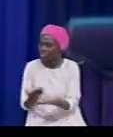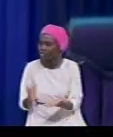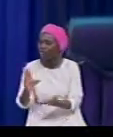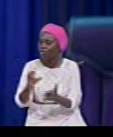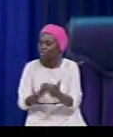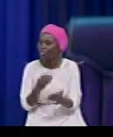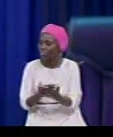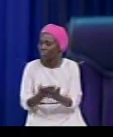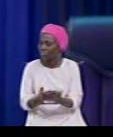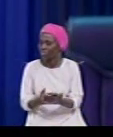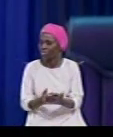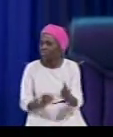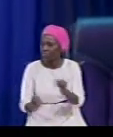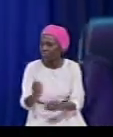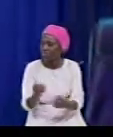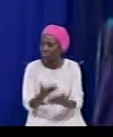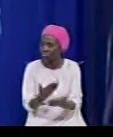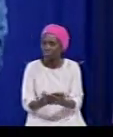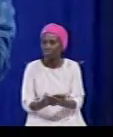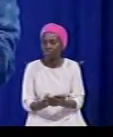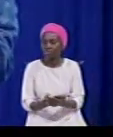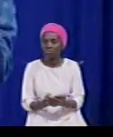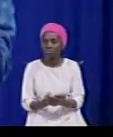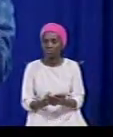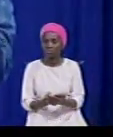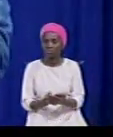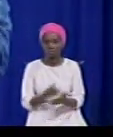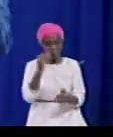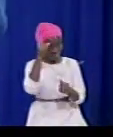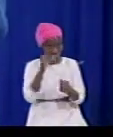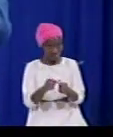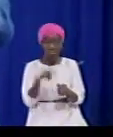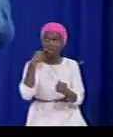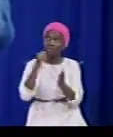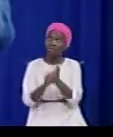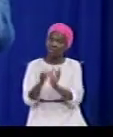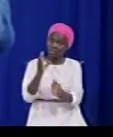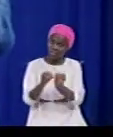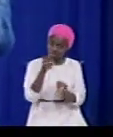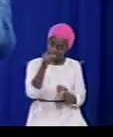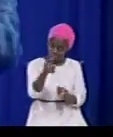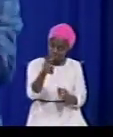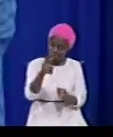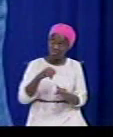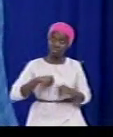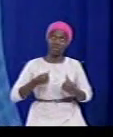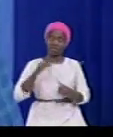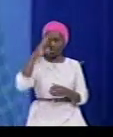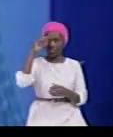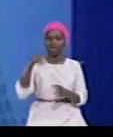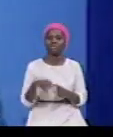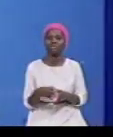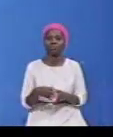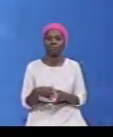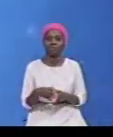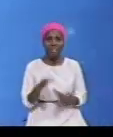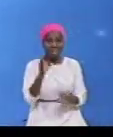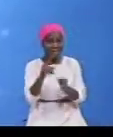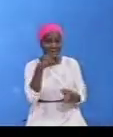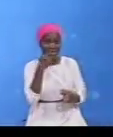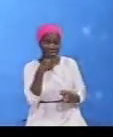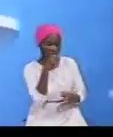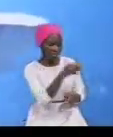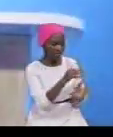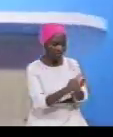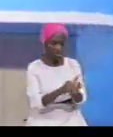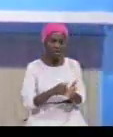paid? Why? If you deny him, if you, okay, I'm sorry, I'm coming back, and then you go and